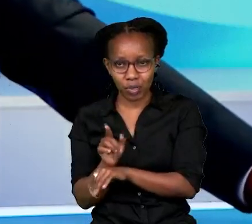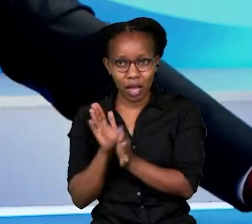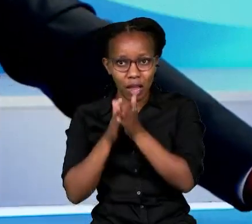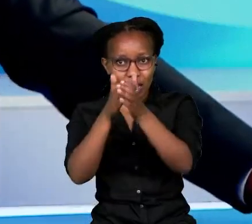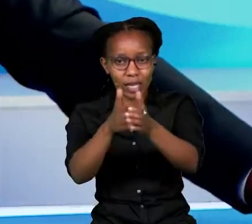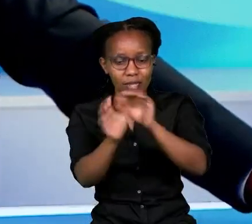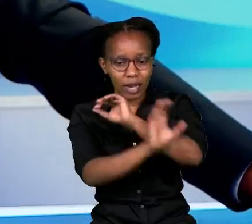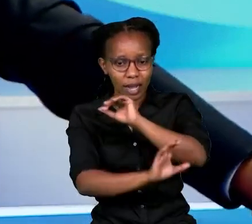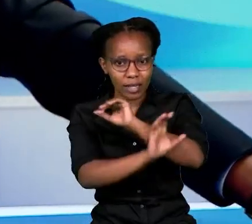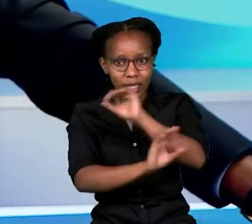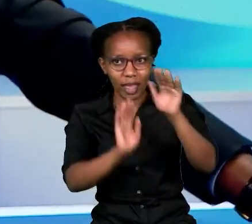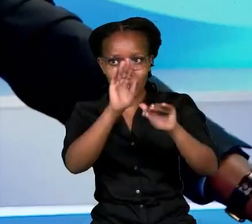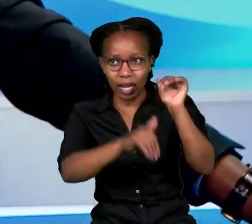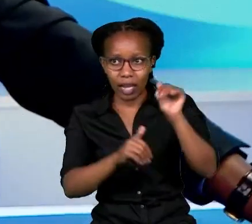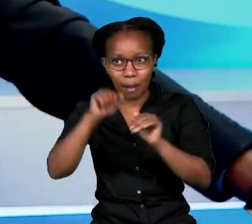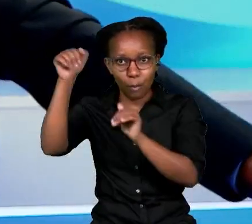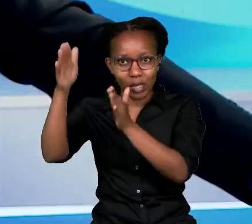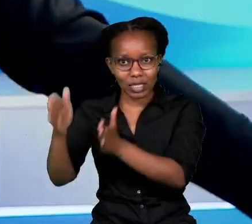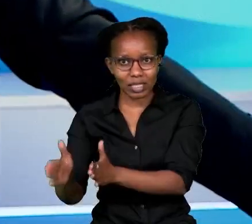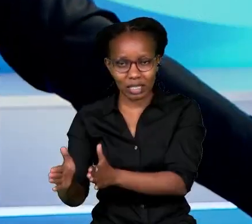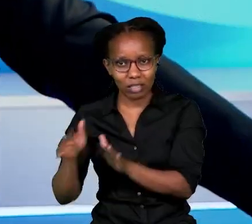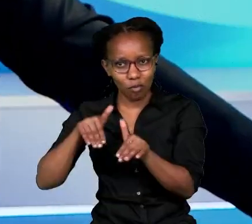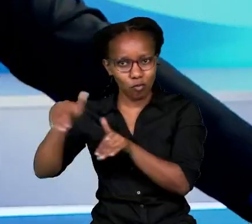the country rather than what the politicians are telling us?